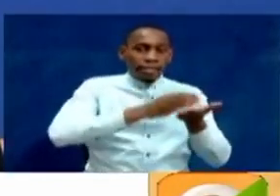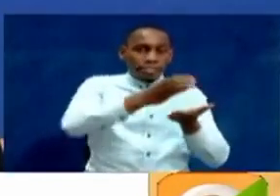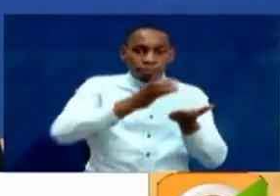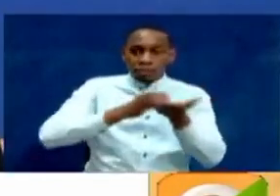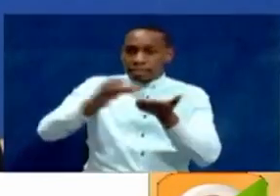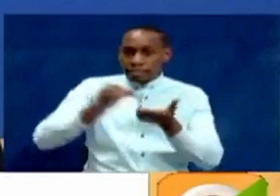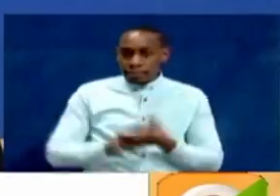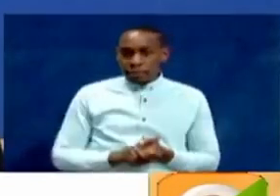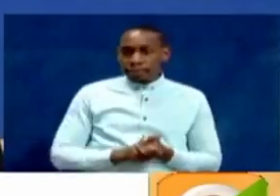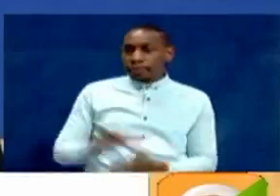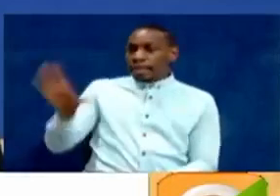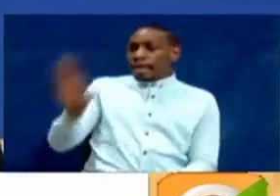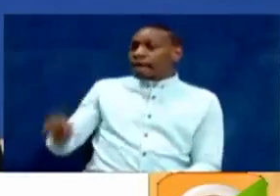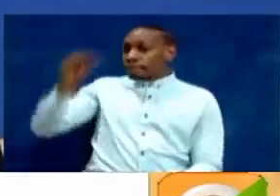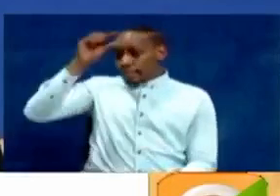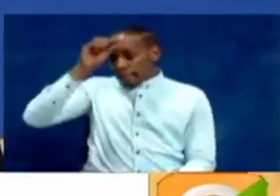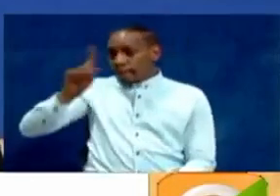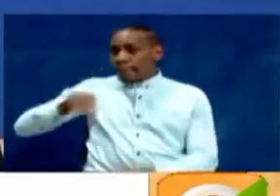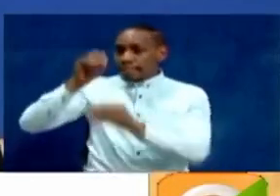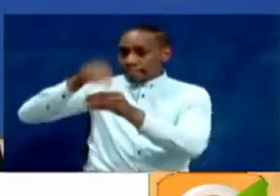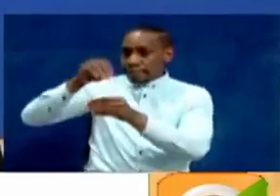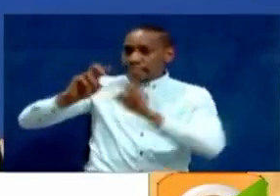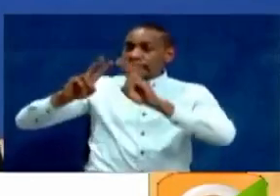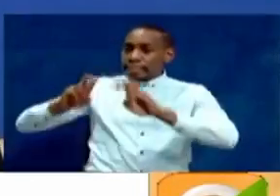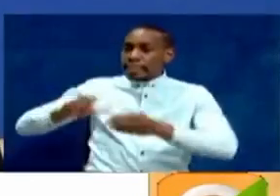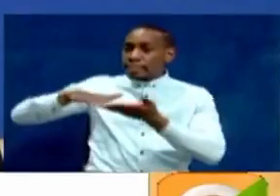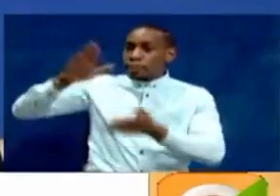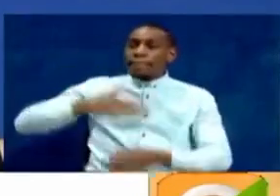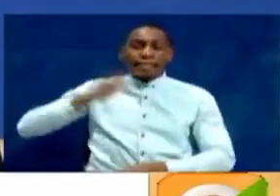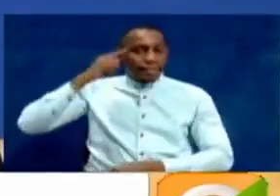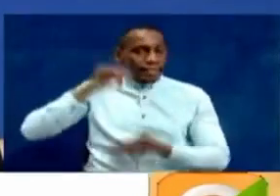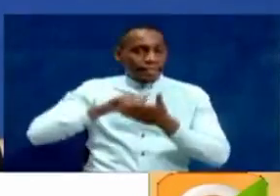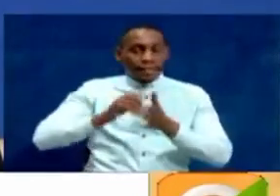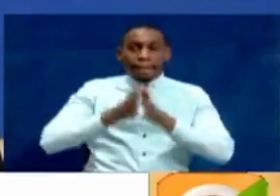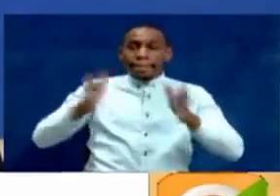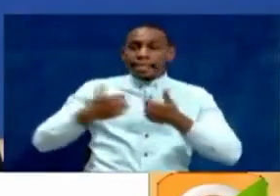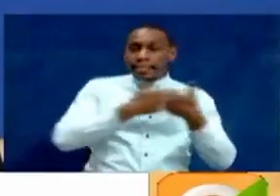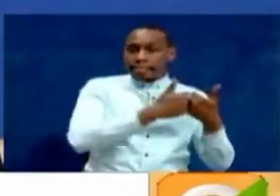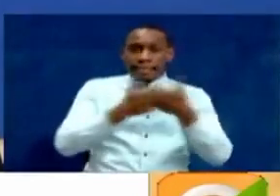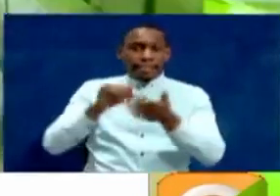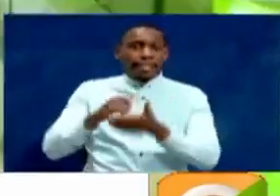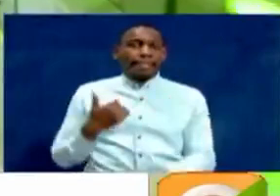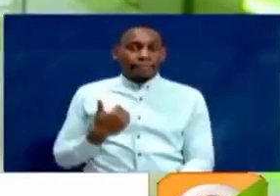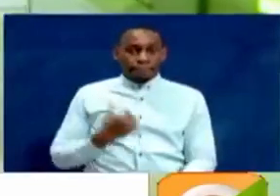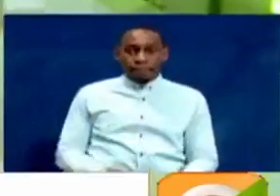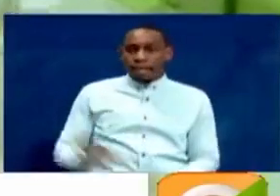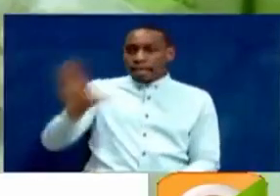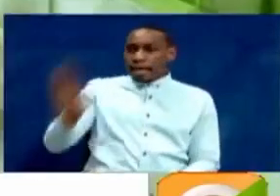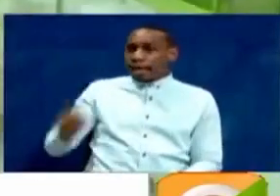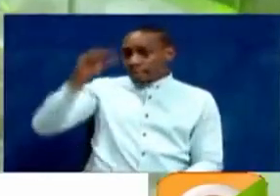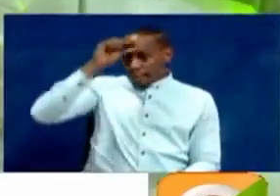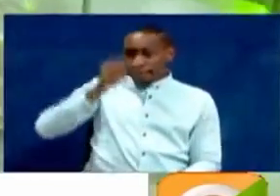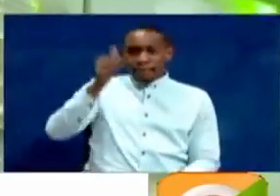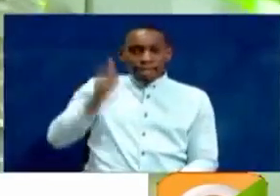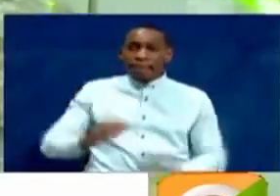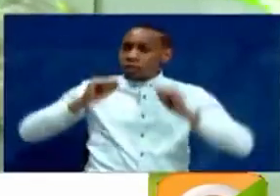distribution. African governments have to invest in research more. I think that's one of the biggest challenges that we have. African governments